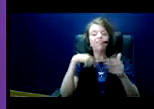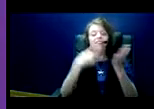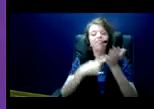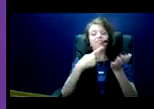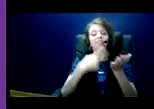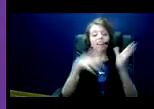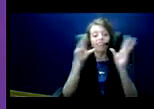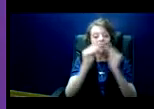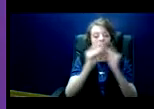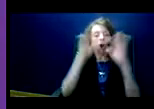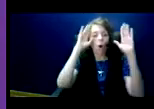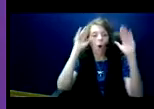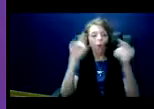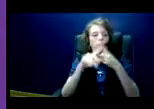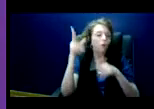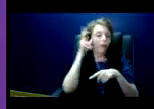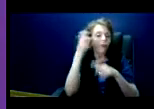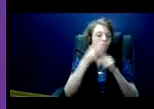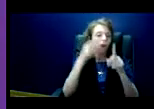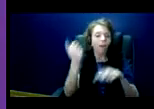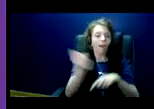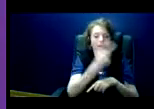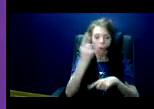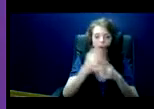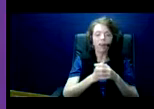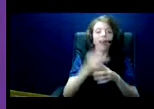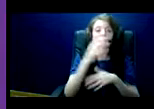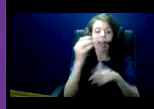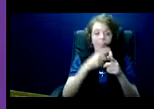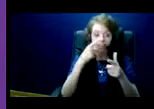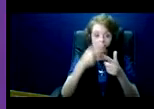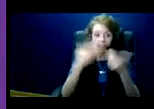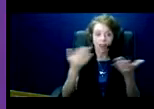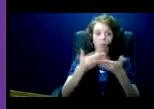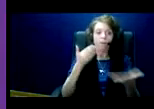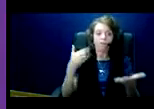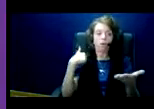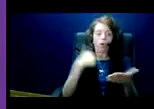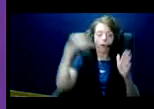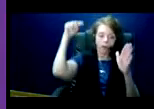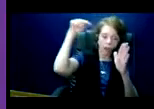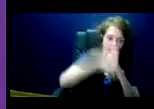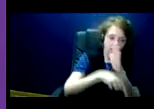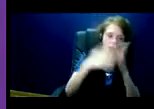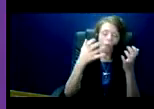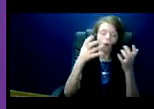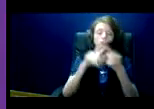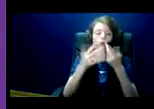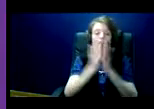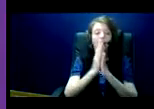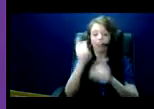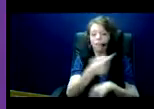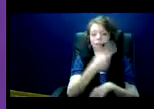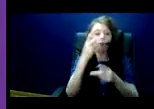hear from everyone throughout. And then before we really dive in, I want to encourage everyone to take care of yourself during